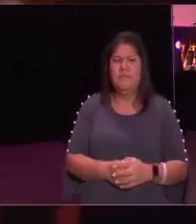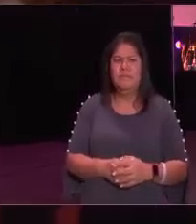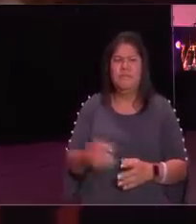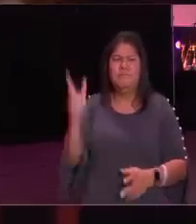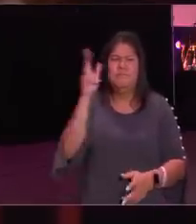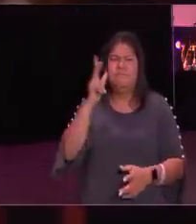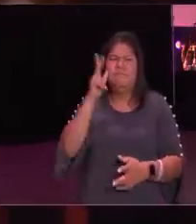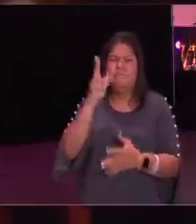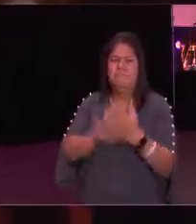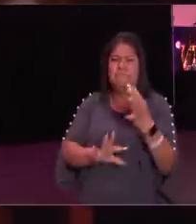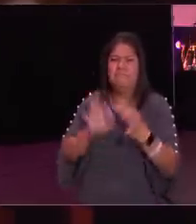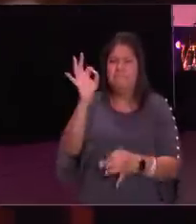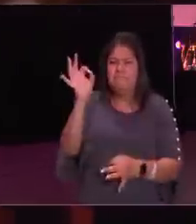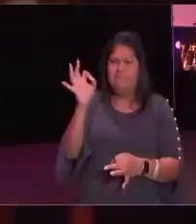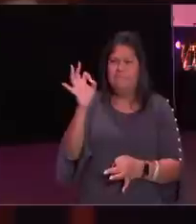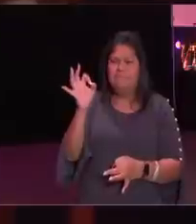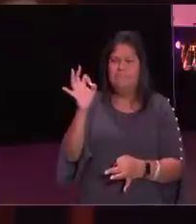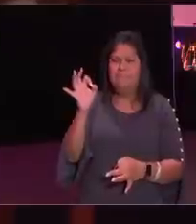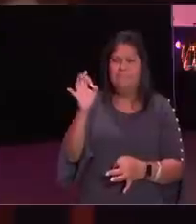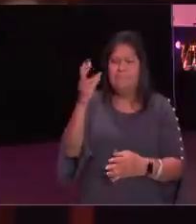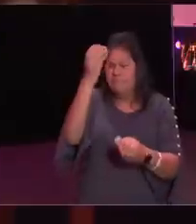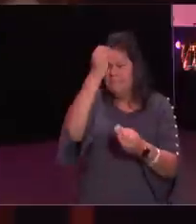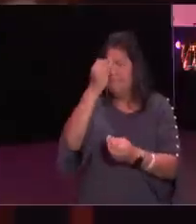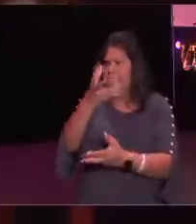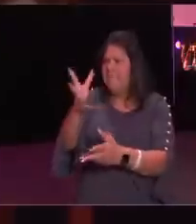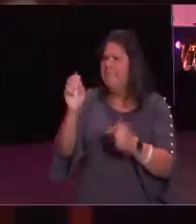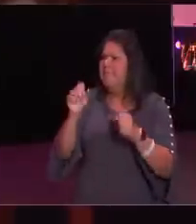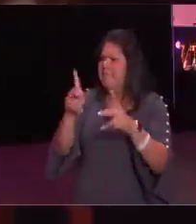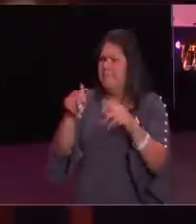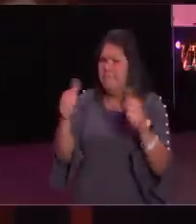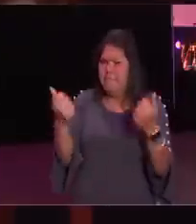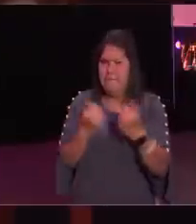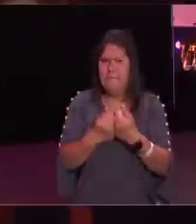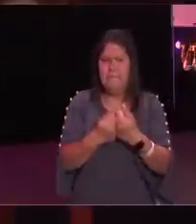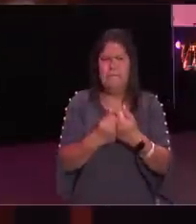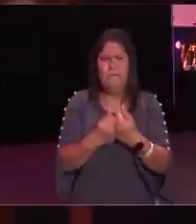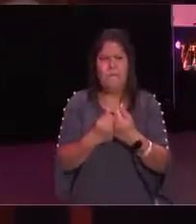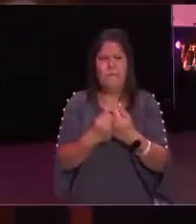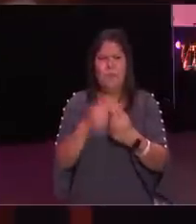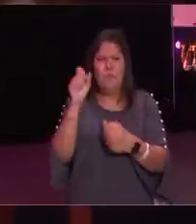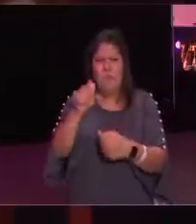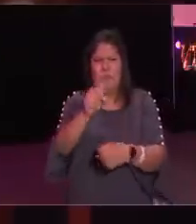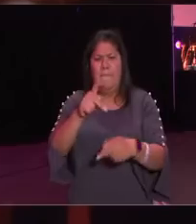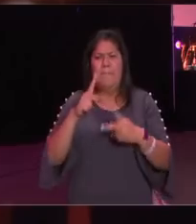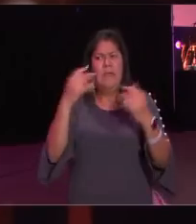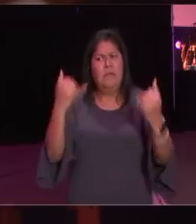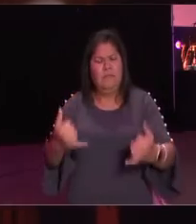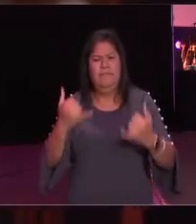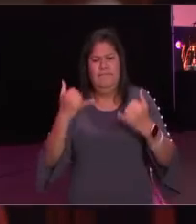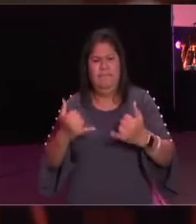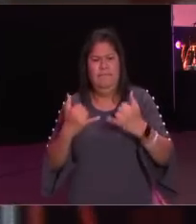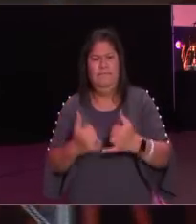I hear the Holy Ghost telling the Apostolic Assembly, we got to go back now.